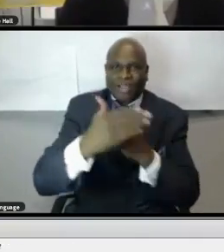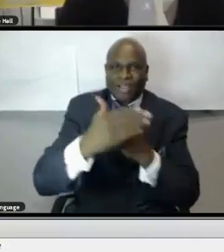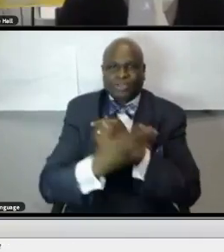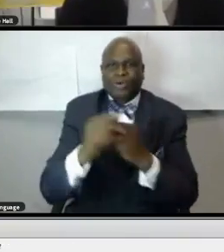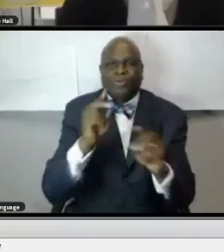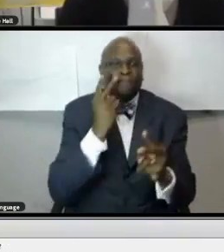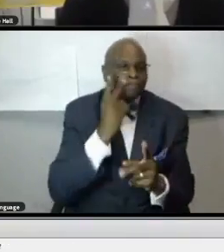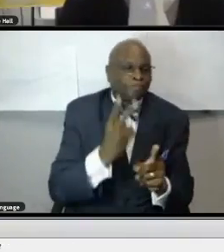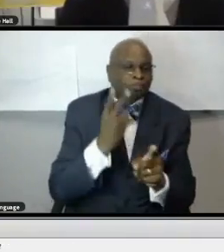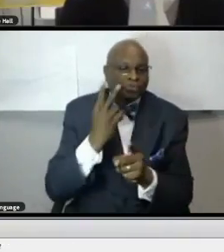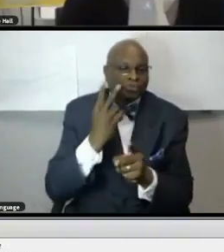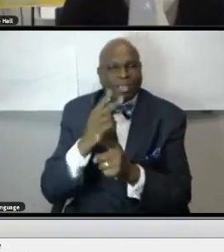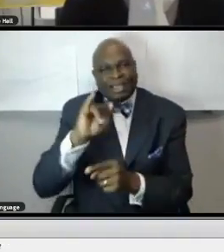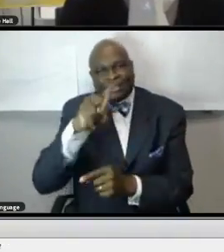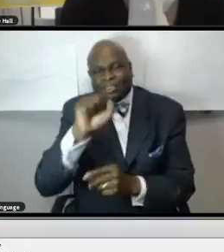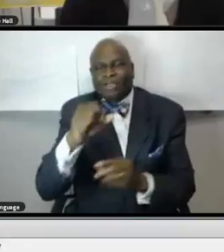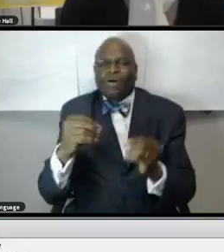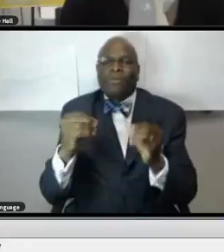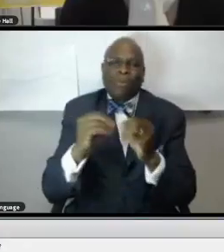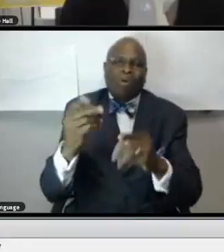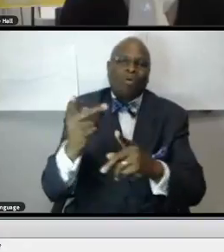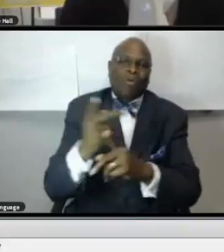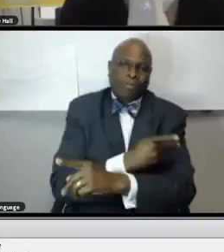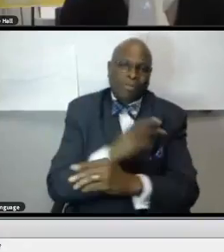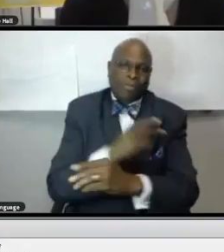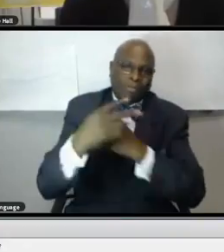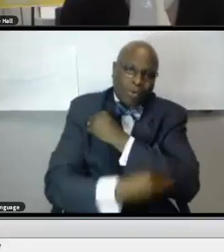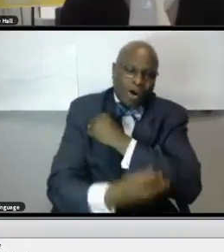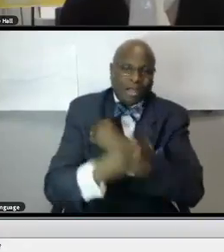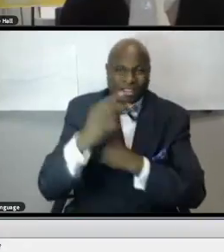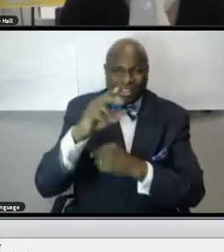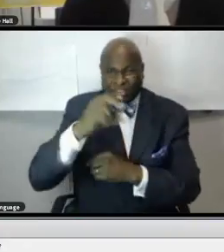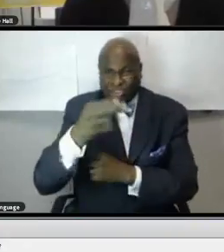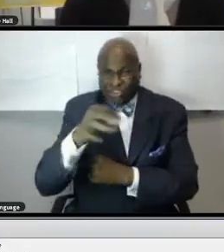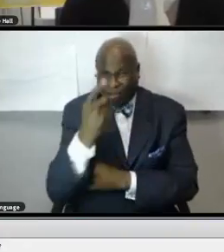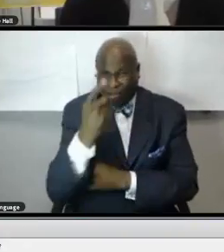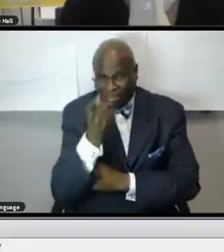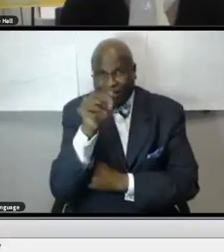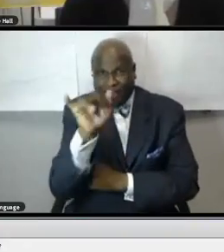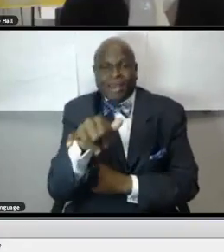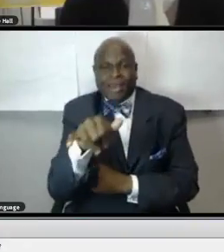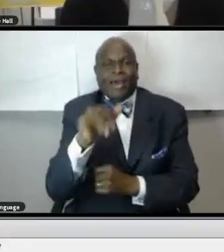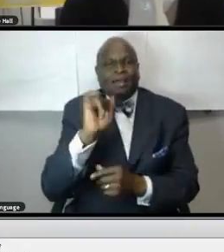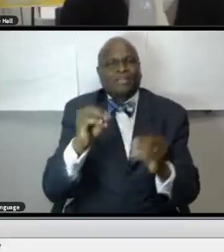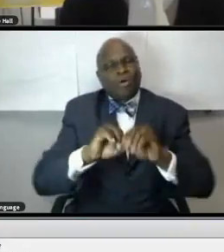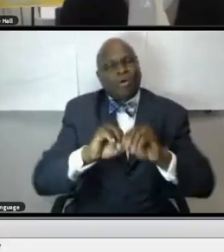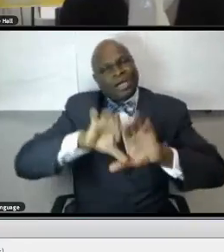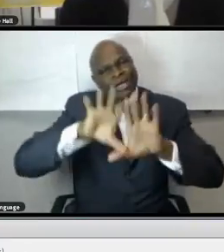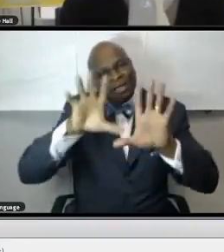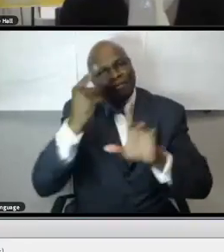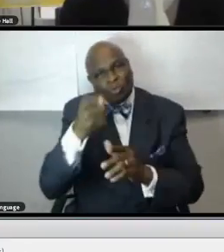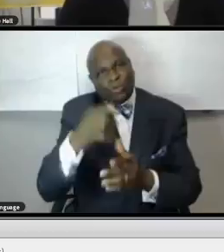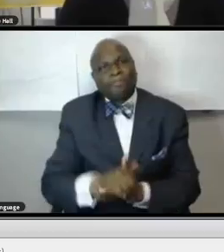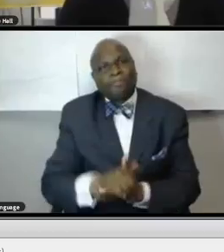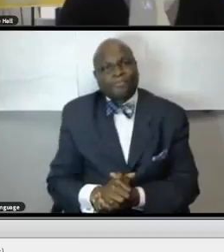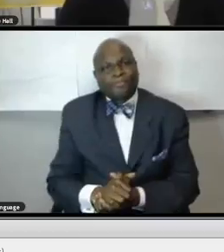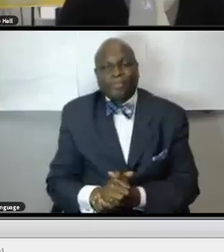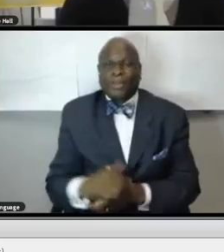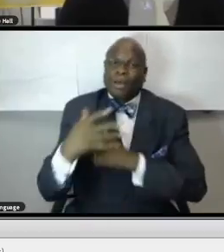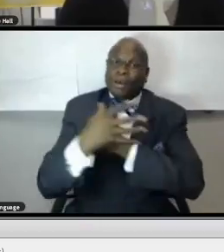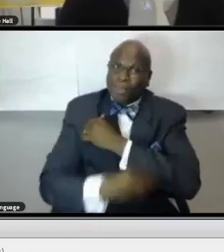look, indigenous are poorer. So if you look at this chart, just very quickly to lay it out for you, the